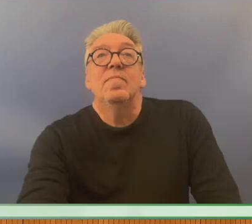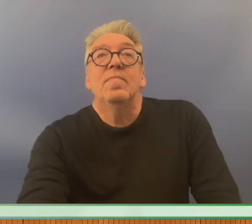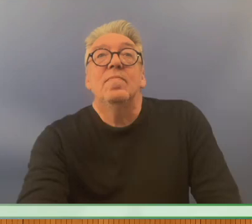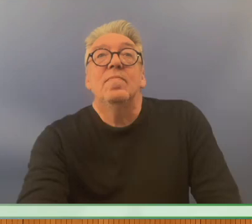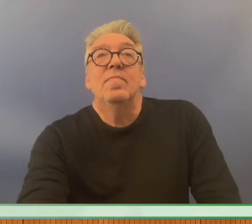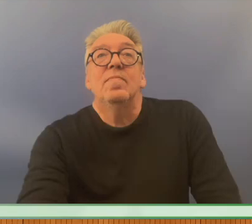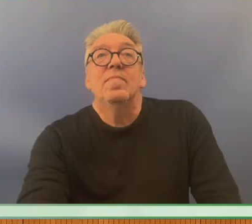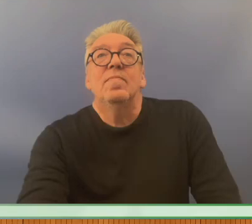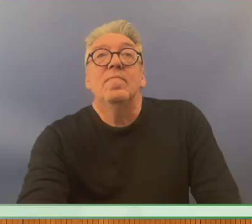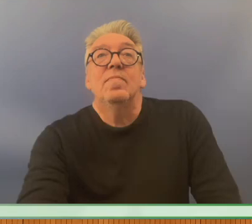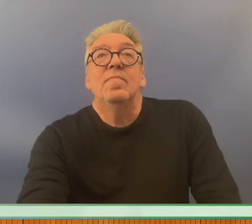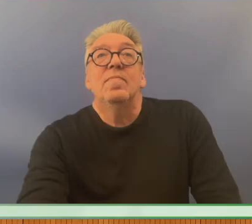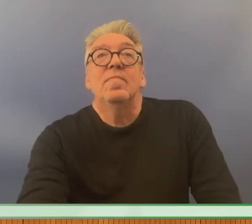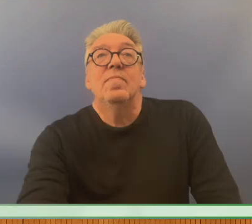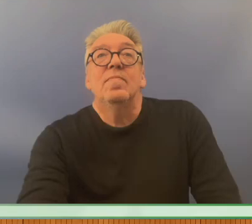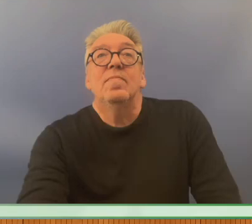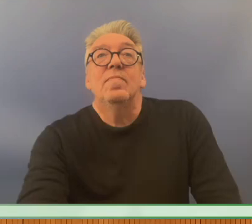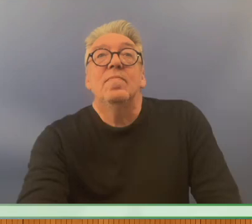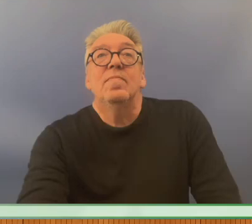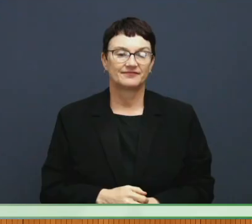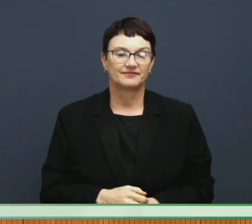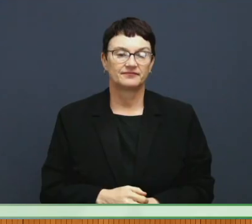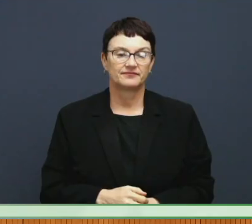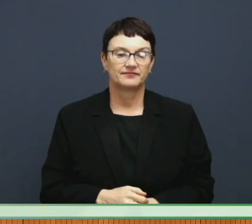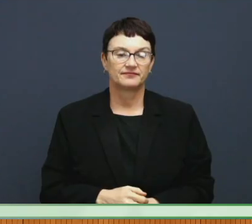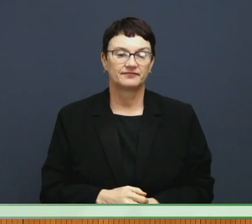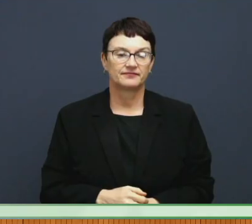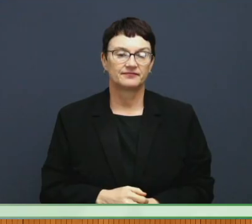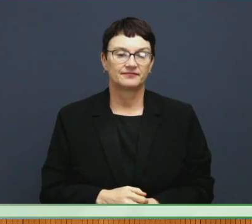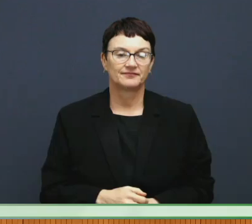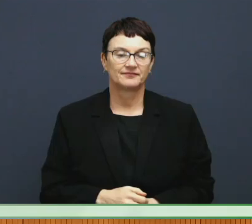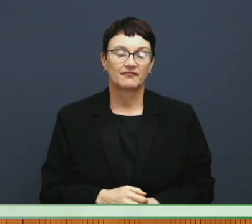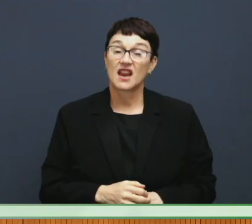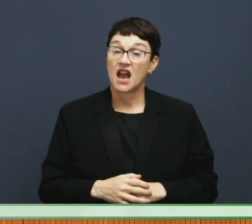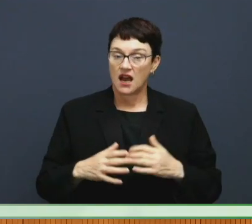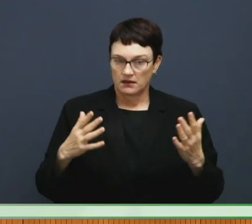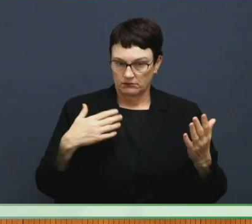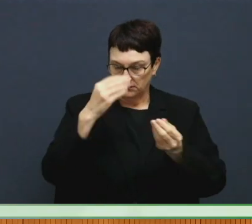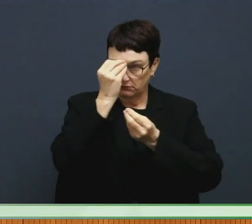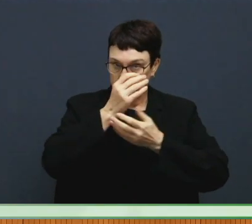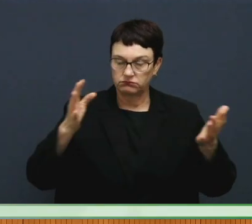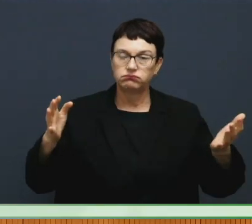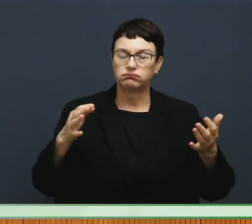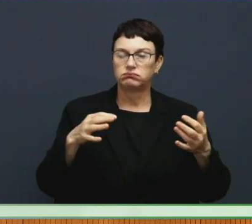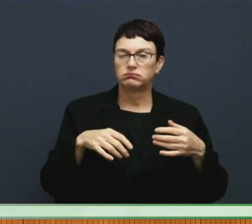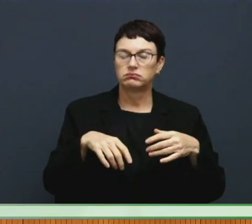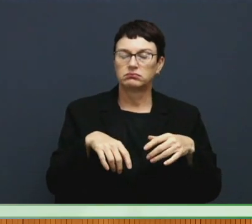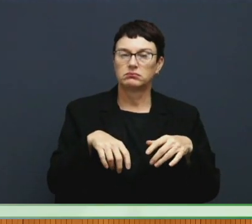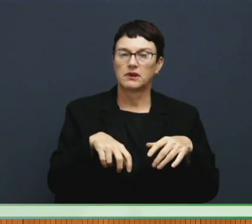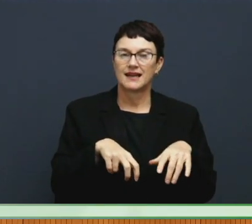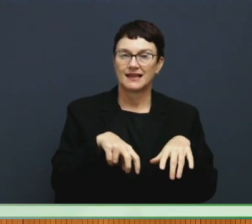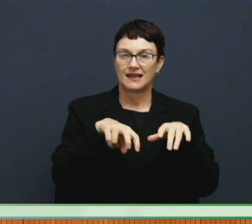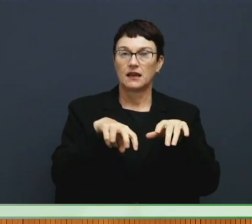you some of the successes and innovations. One is that 7 out of our 8 youth are employed as